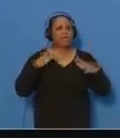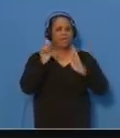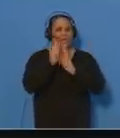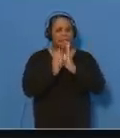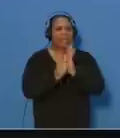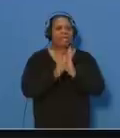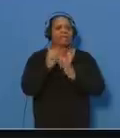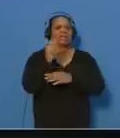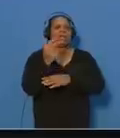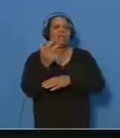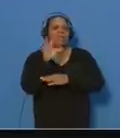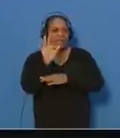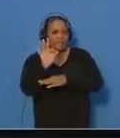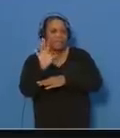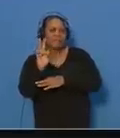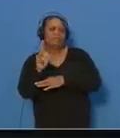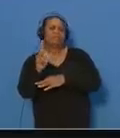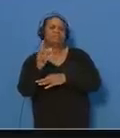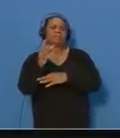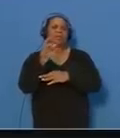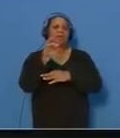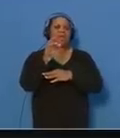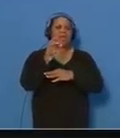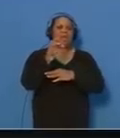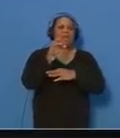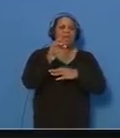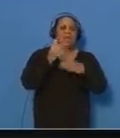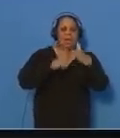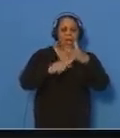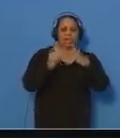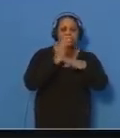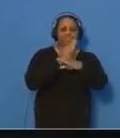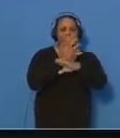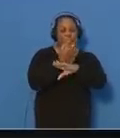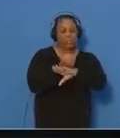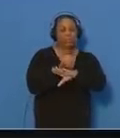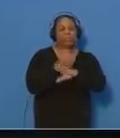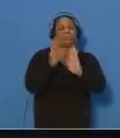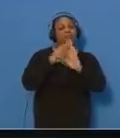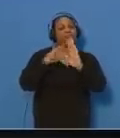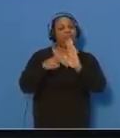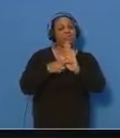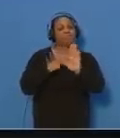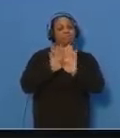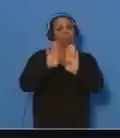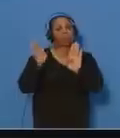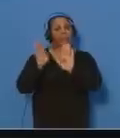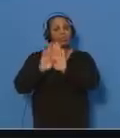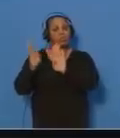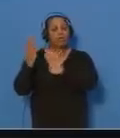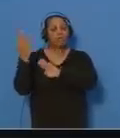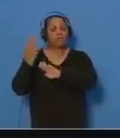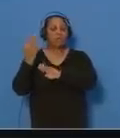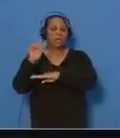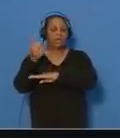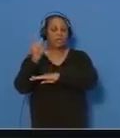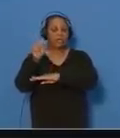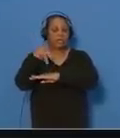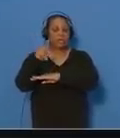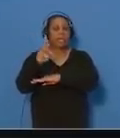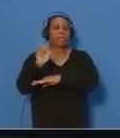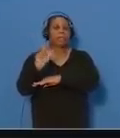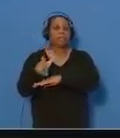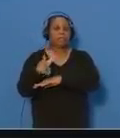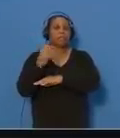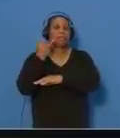to allow those permitted businesses operating under the shelter-in-place regulations to remain open on Friday the 10th of April